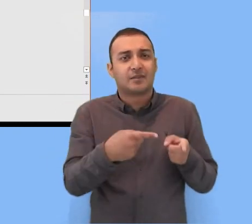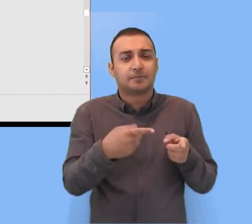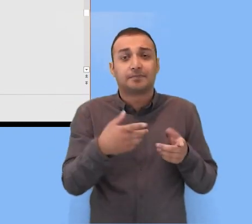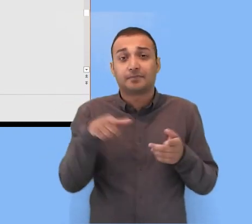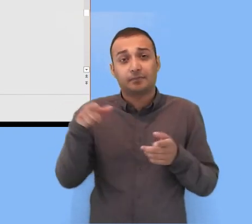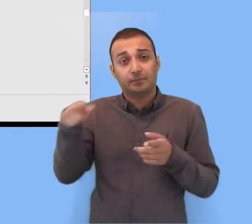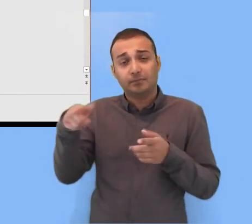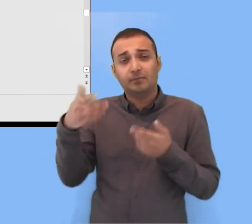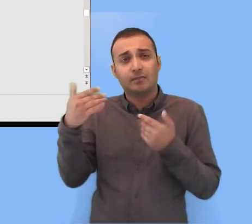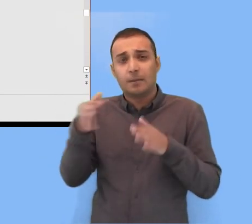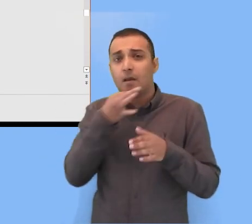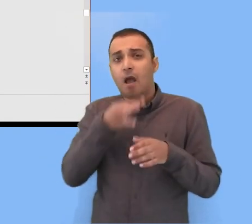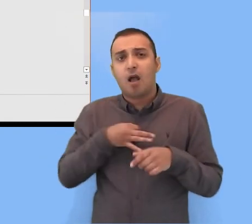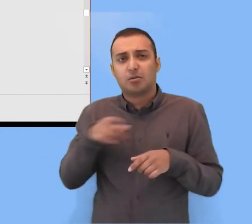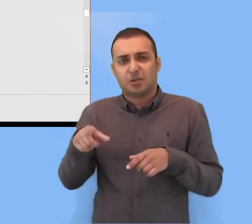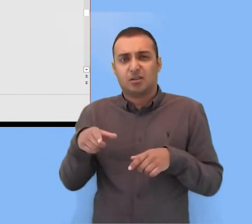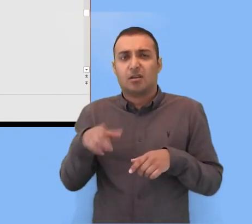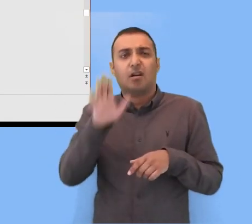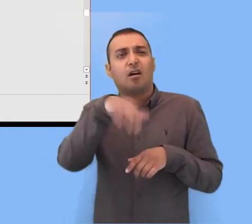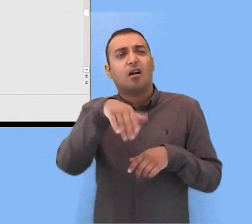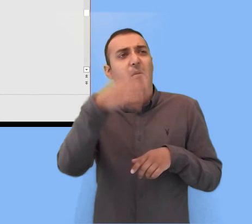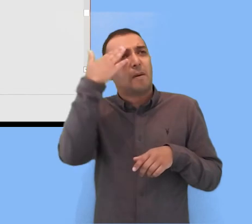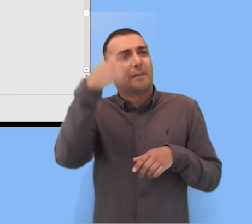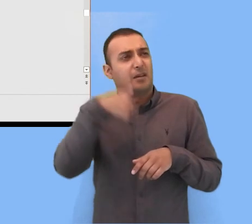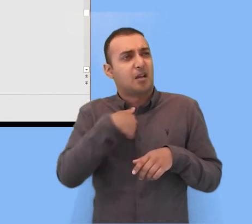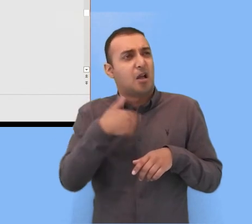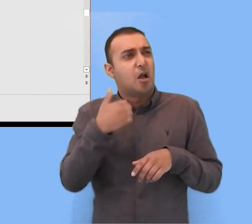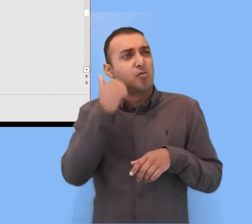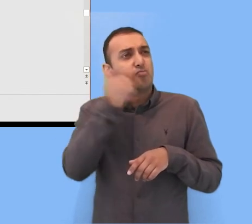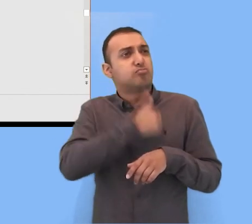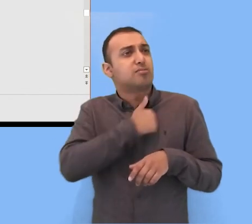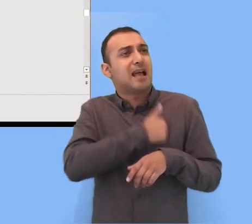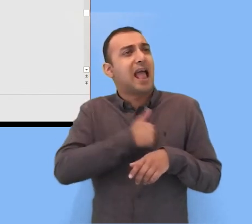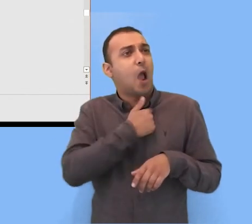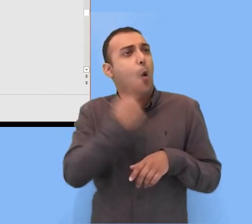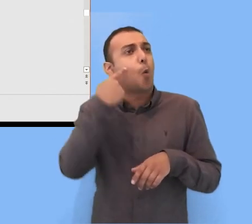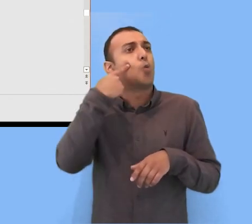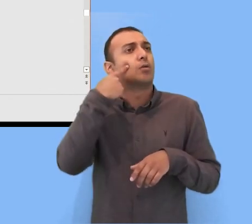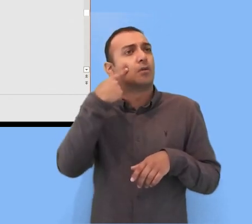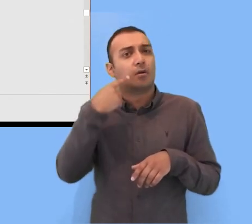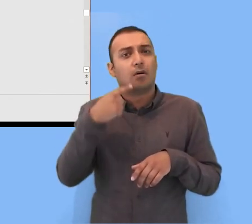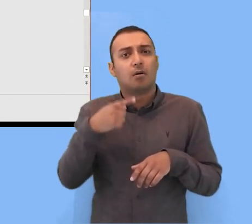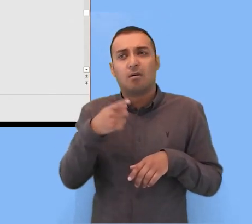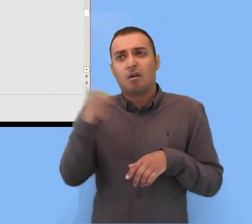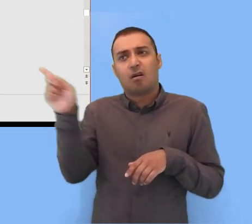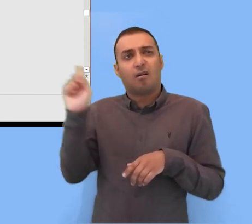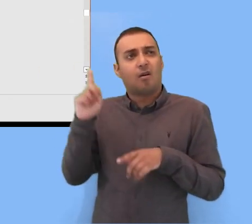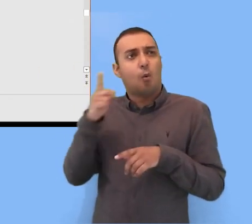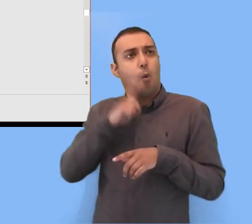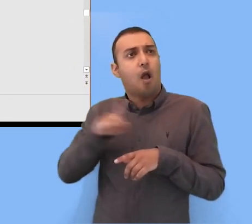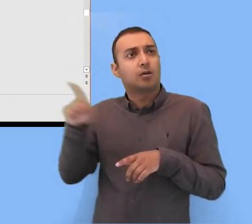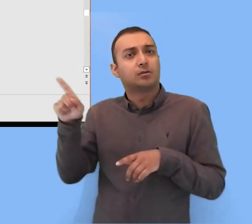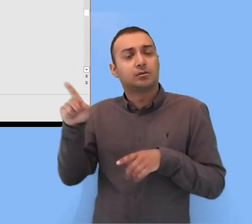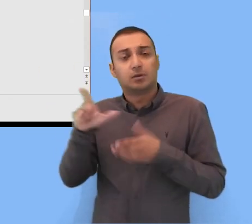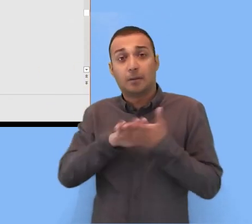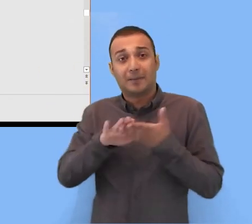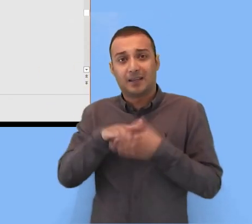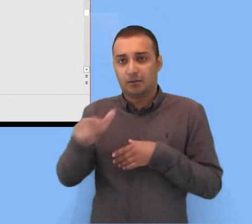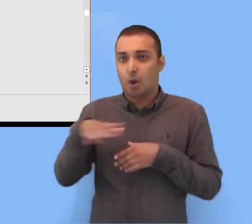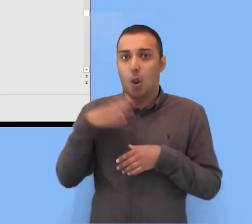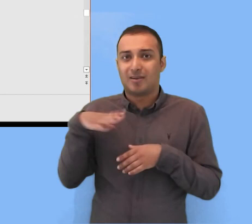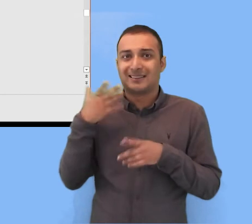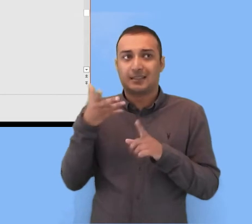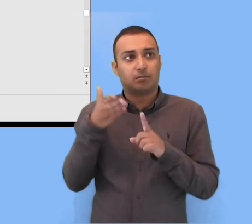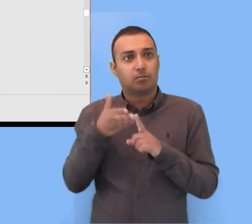am I brown and everyone else is white?" So is she already wanting to be different? I don't know. Maybe I'll